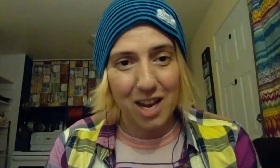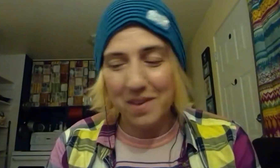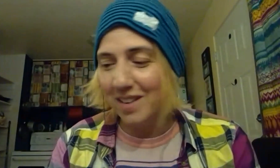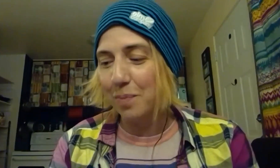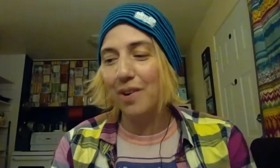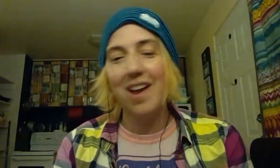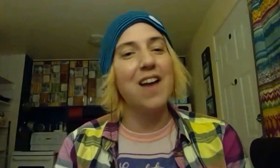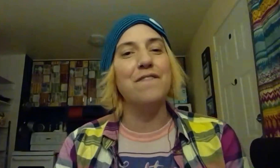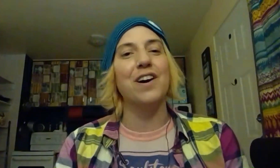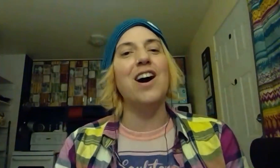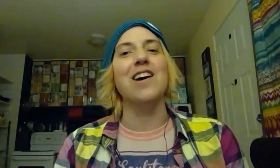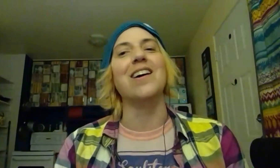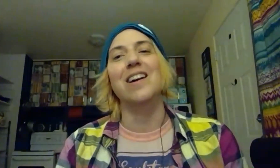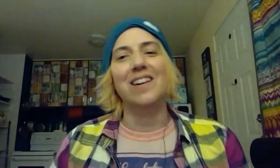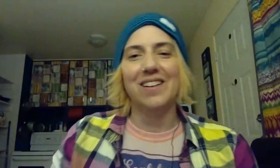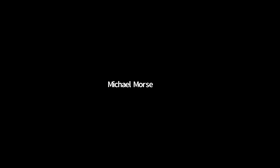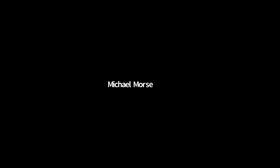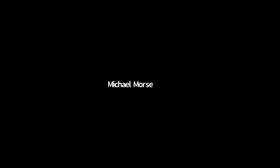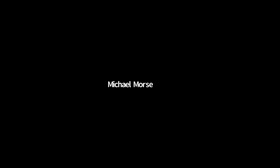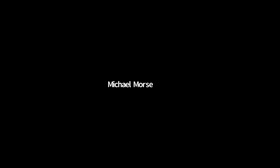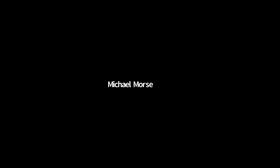her name is Brianne Fung.